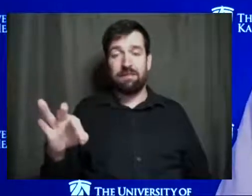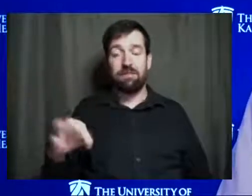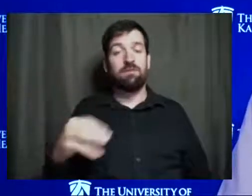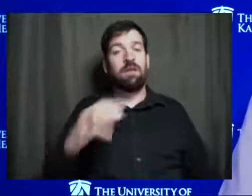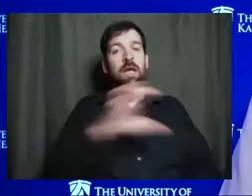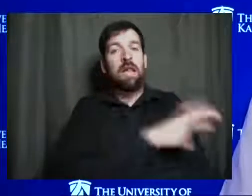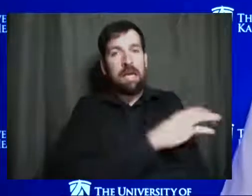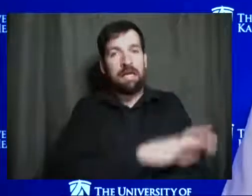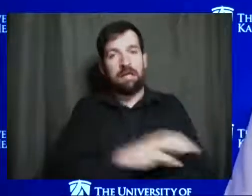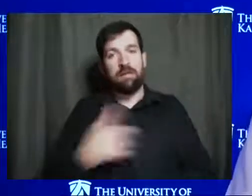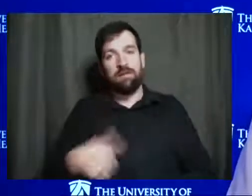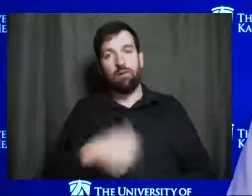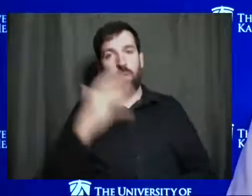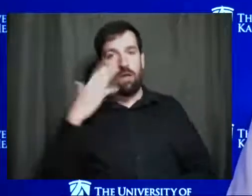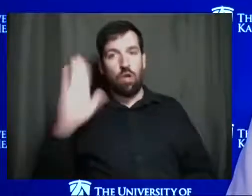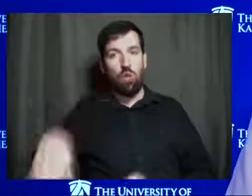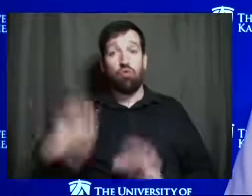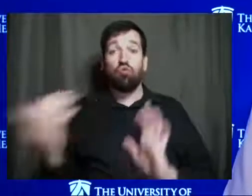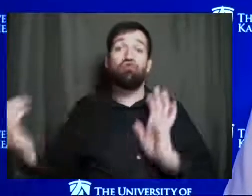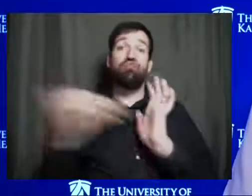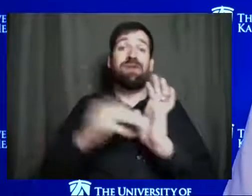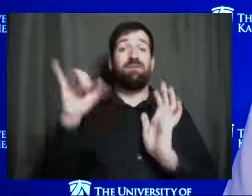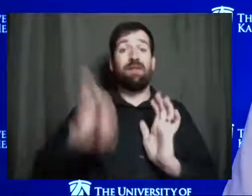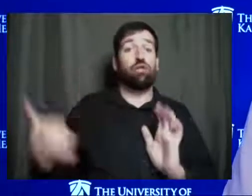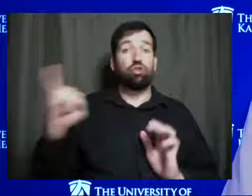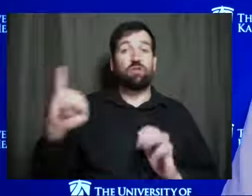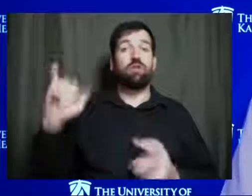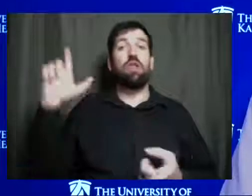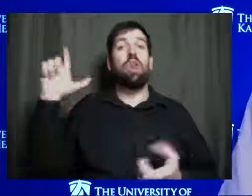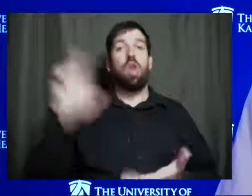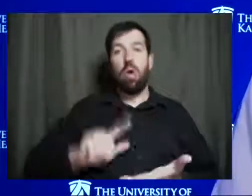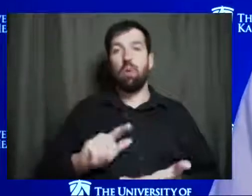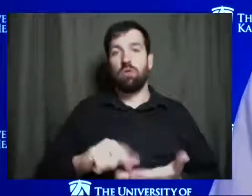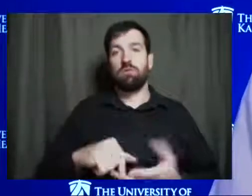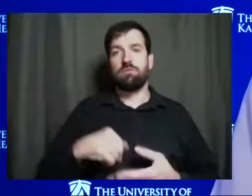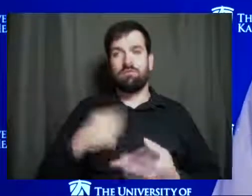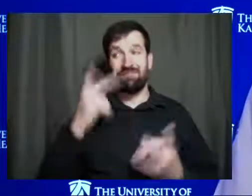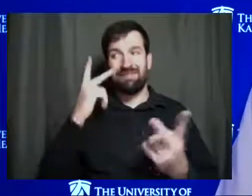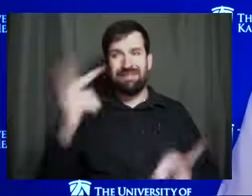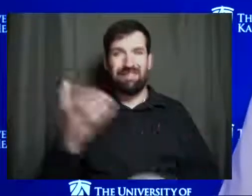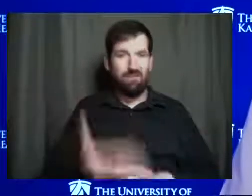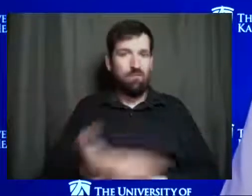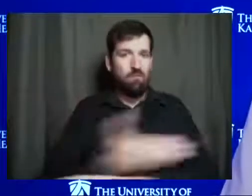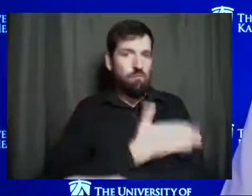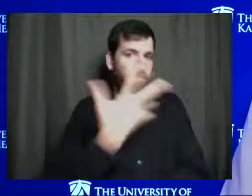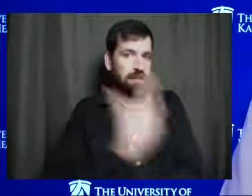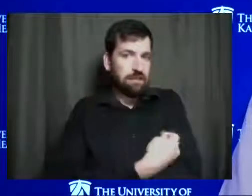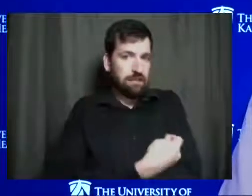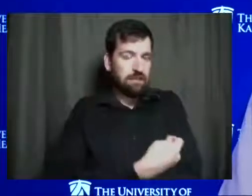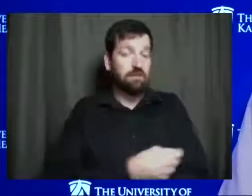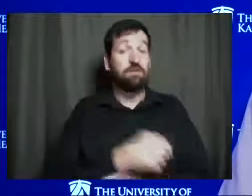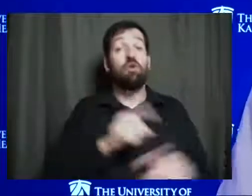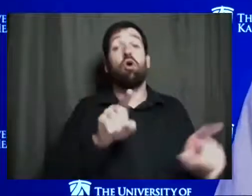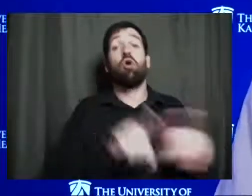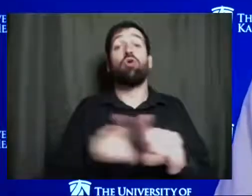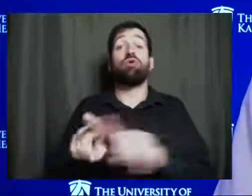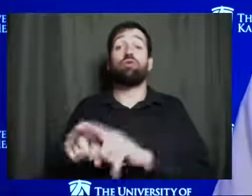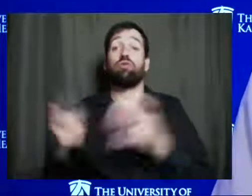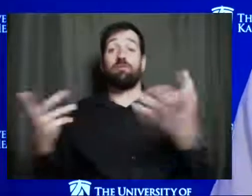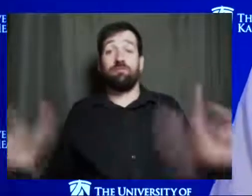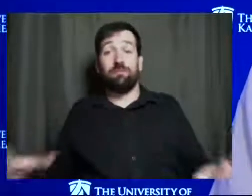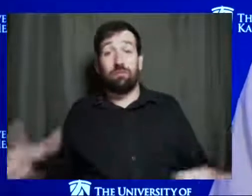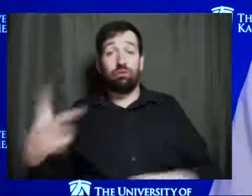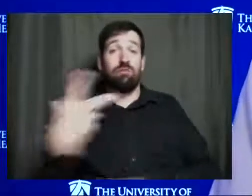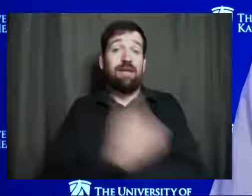overall reinfection is low, and we have seen that prior to the vaccine. Also, after the vaccine was released, we